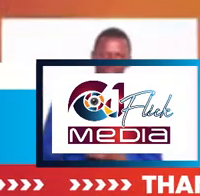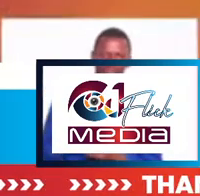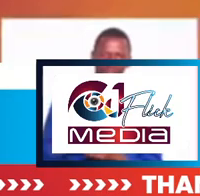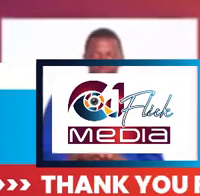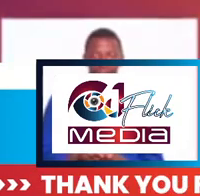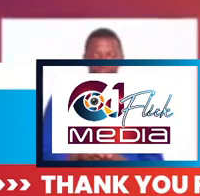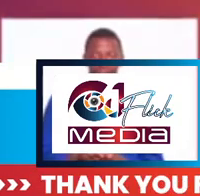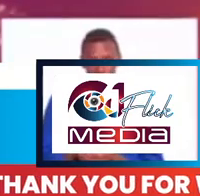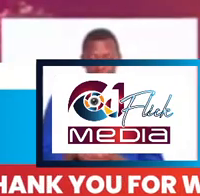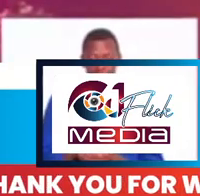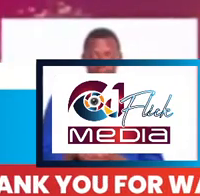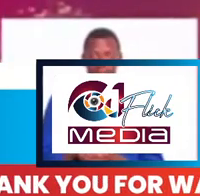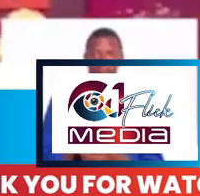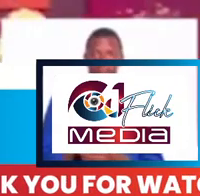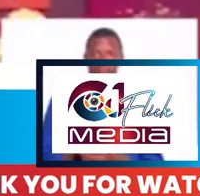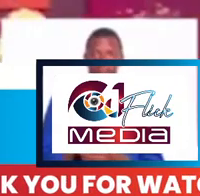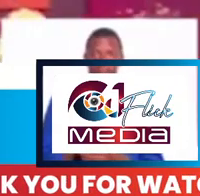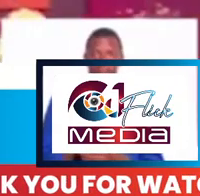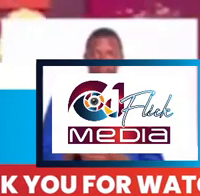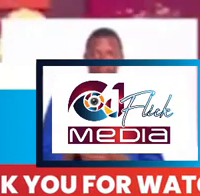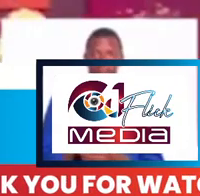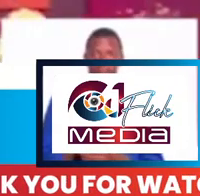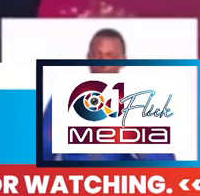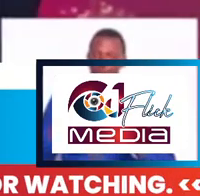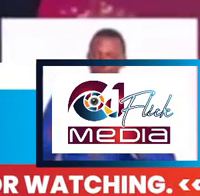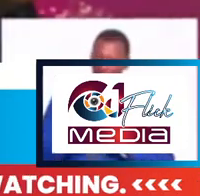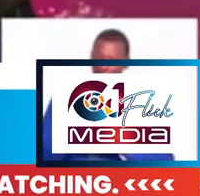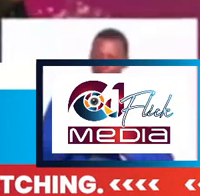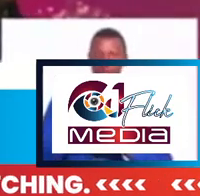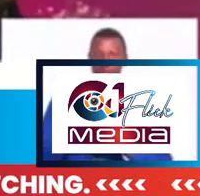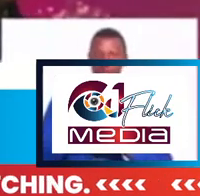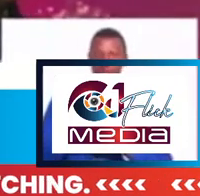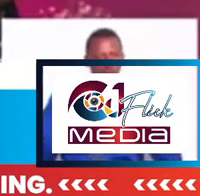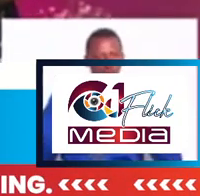There is no tough war like a spiritual warfare.